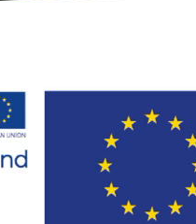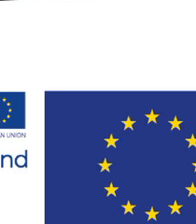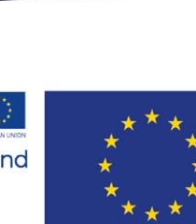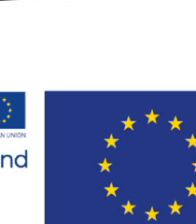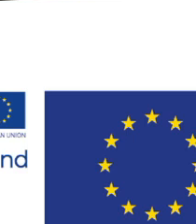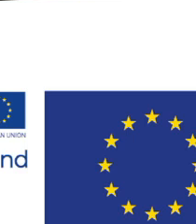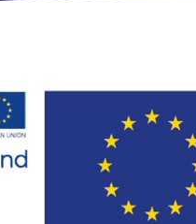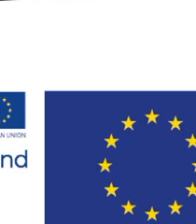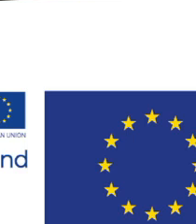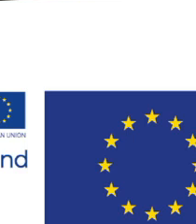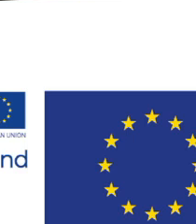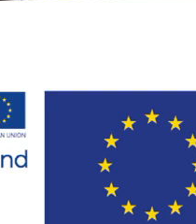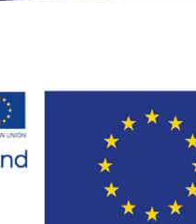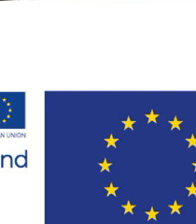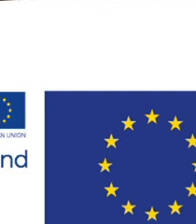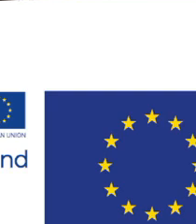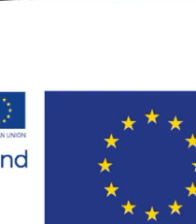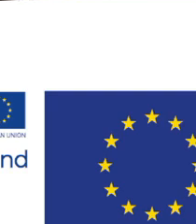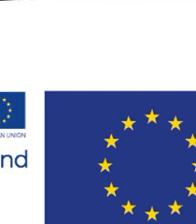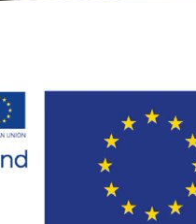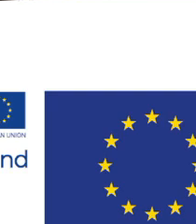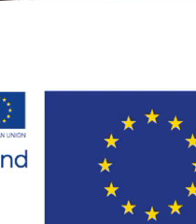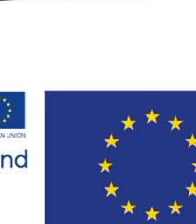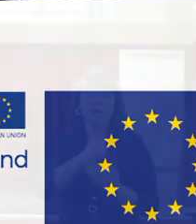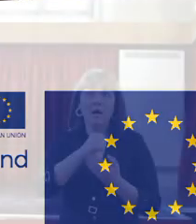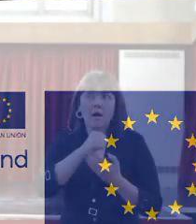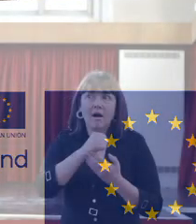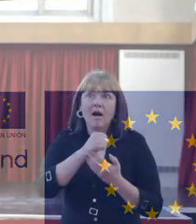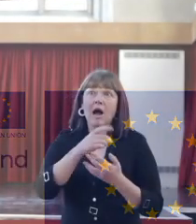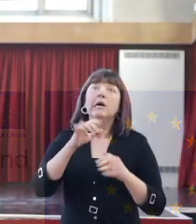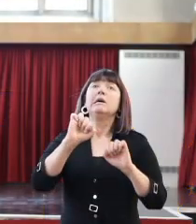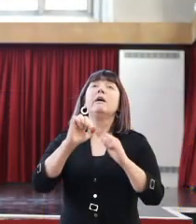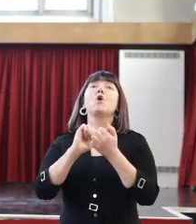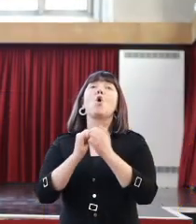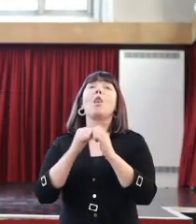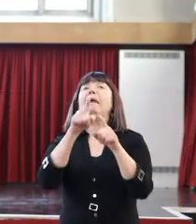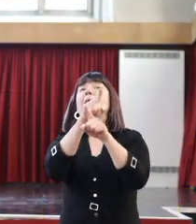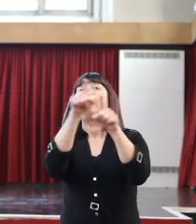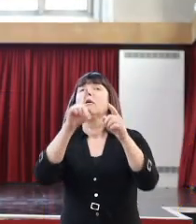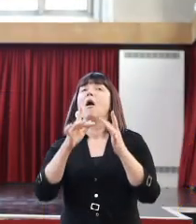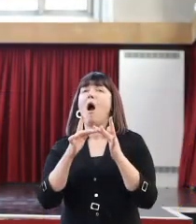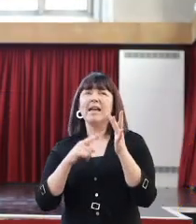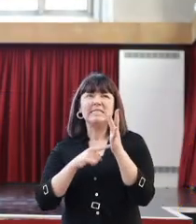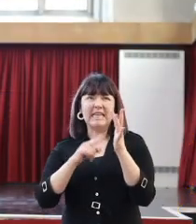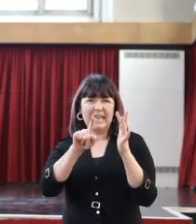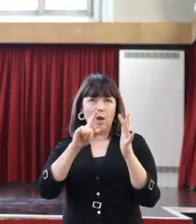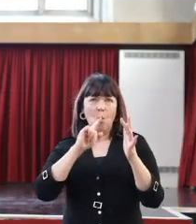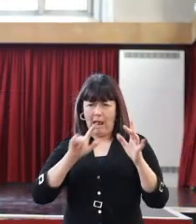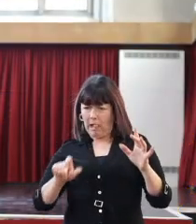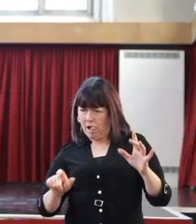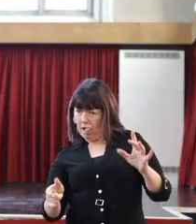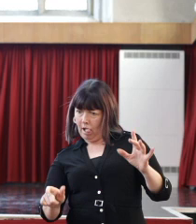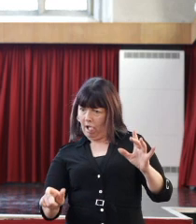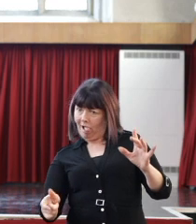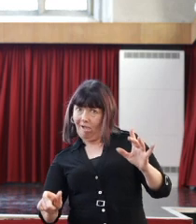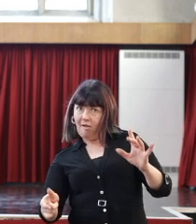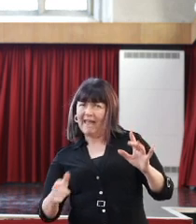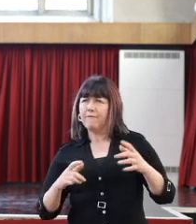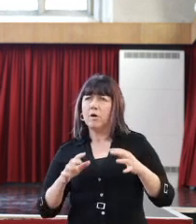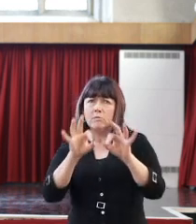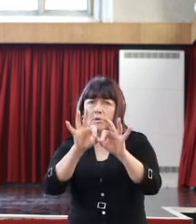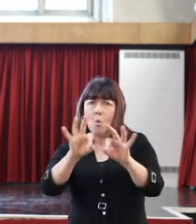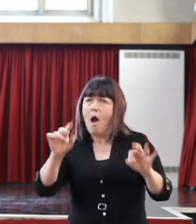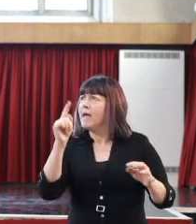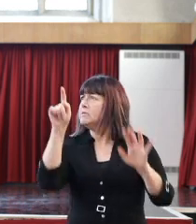I shall move the mic a bit closer. No doubt our colleagues at the back will turn me up if I'm a bit quiet. Thank you very much.